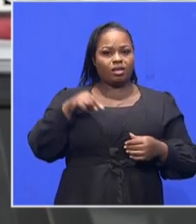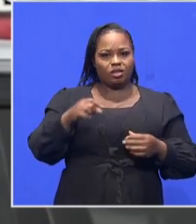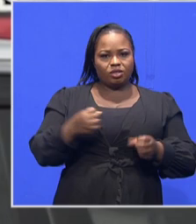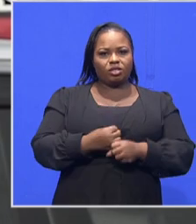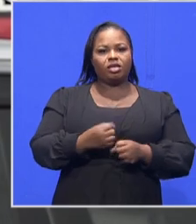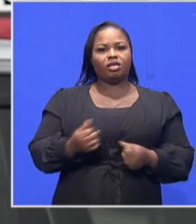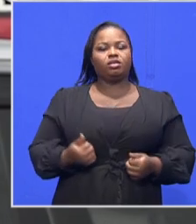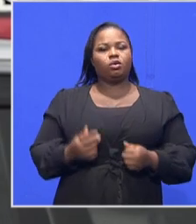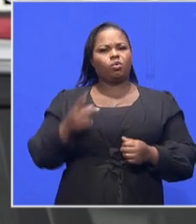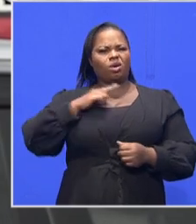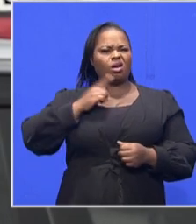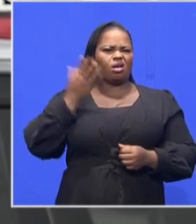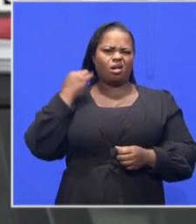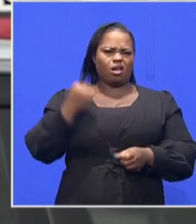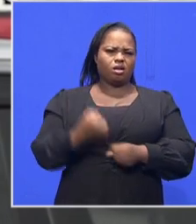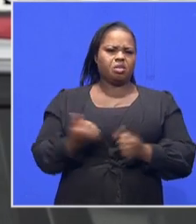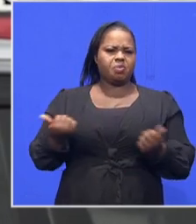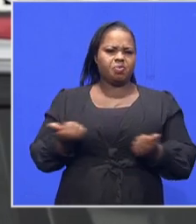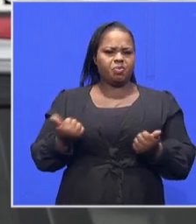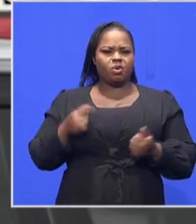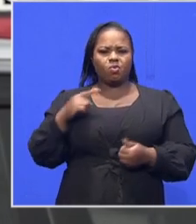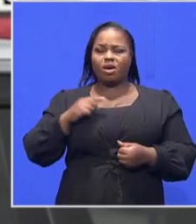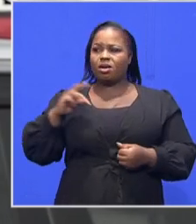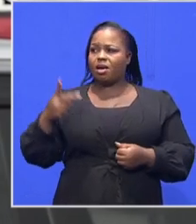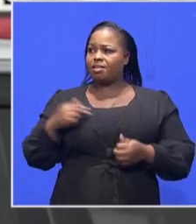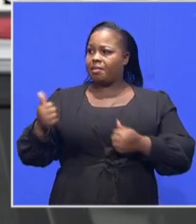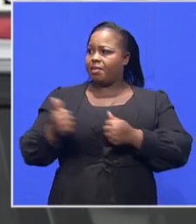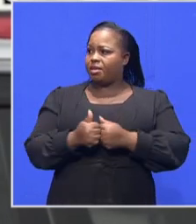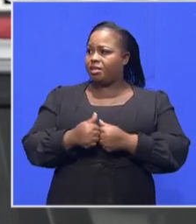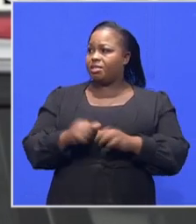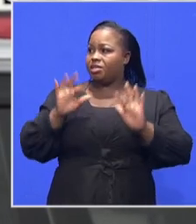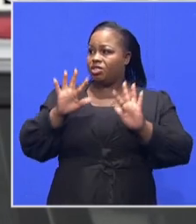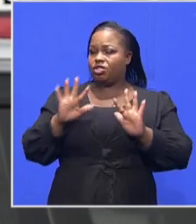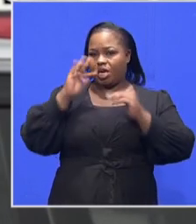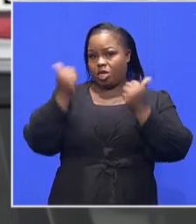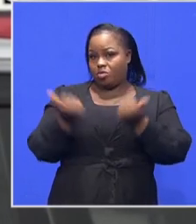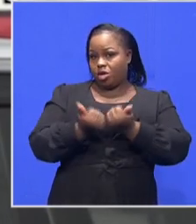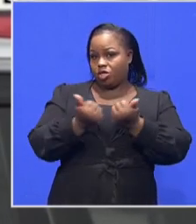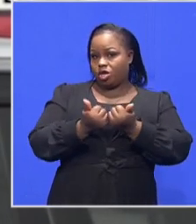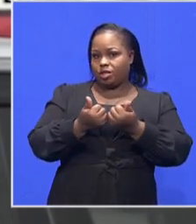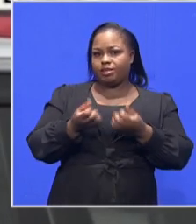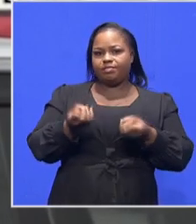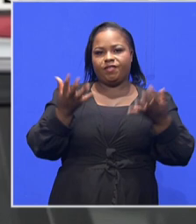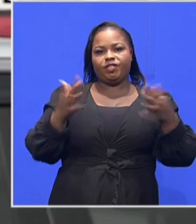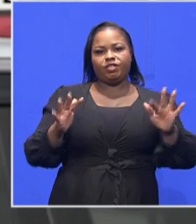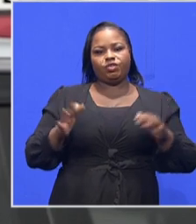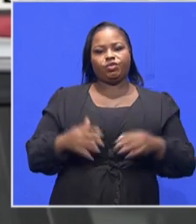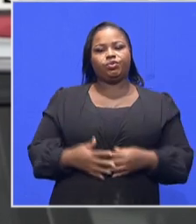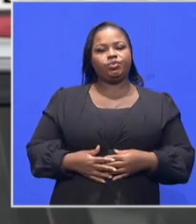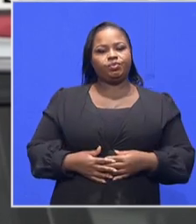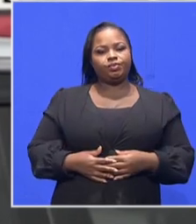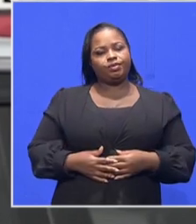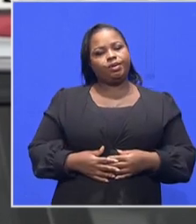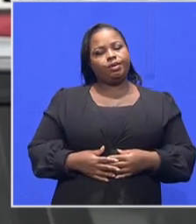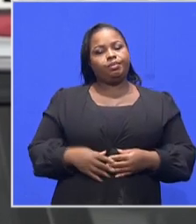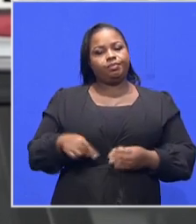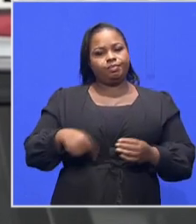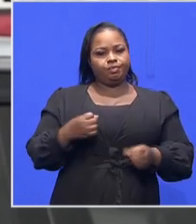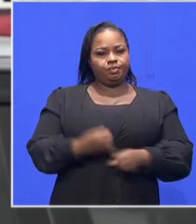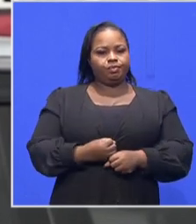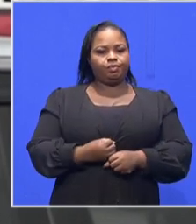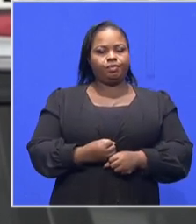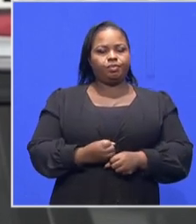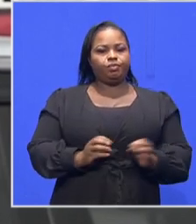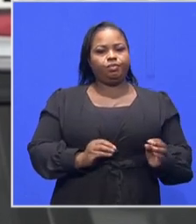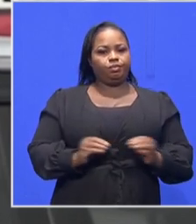to look. Last year, I can already say some of our partners issued 10 bursaries, for instance, in the related fields. For this year, we're going to be moving